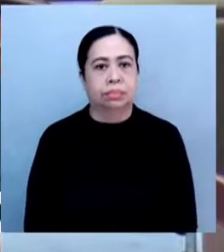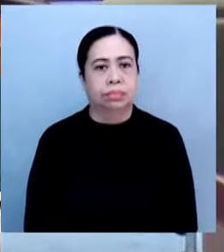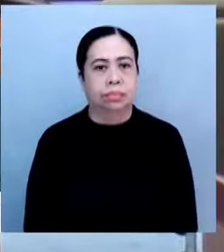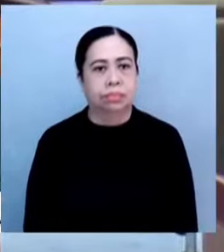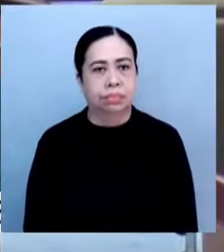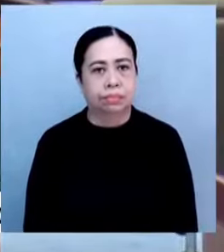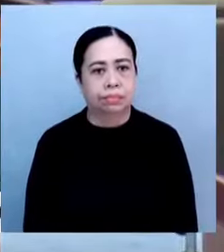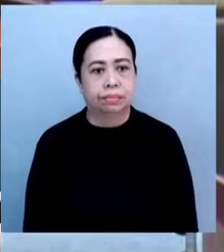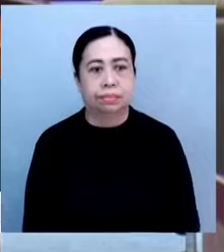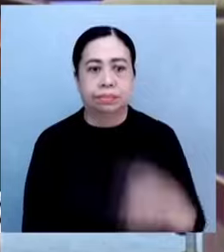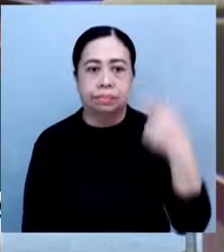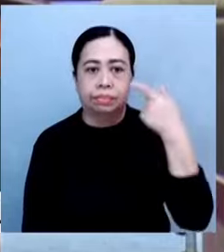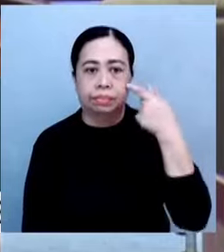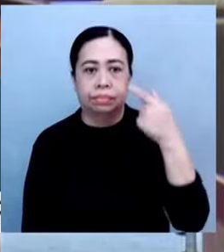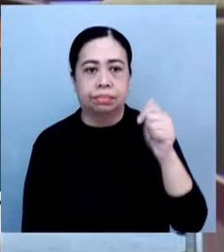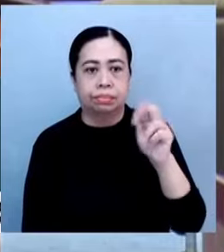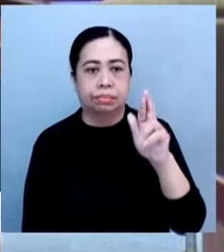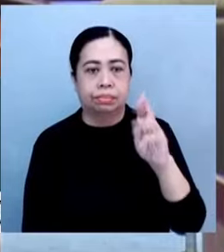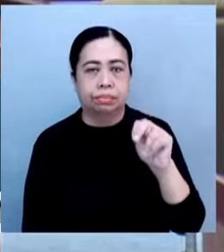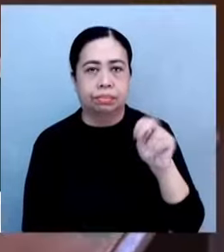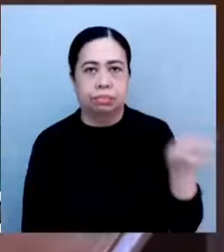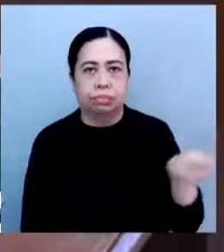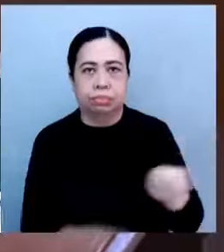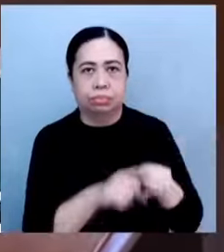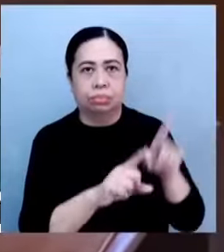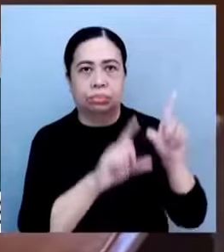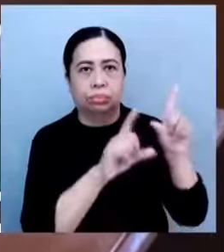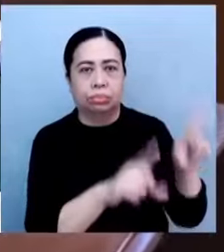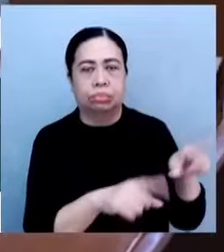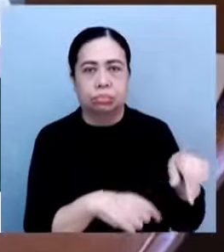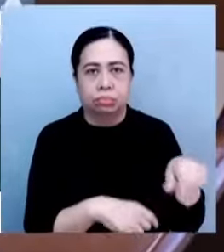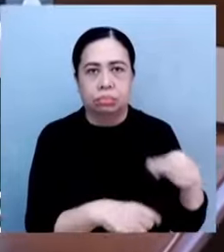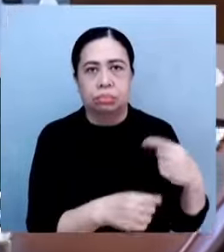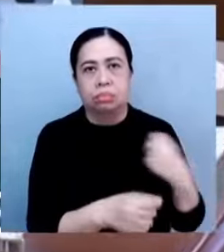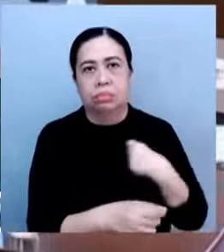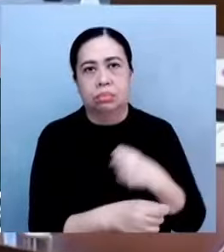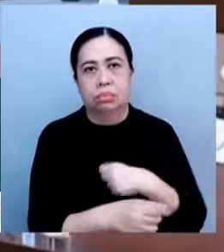Garbin also accusing the Senate of weaponizing charter change discussions.